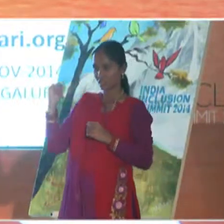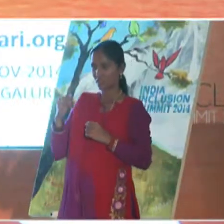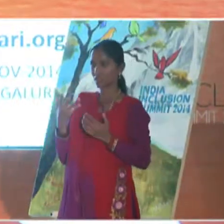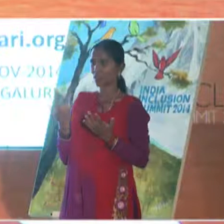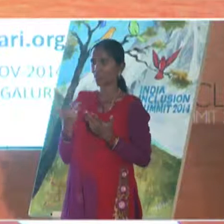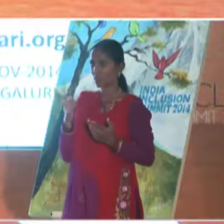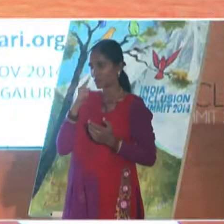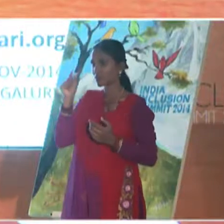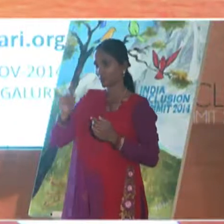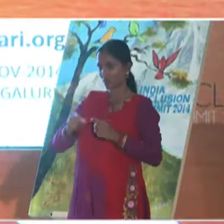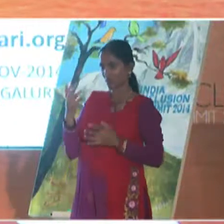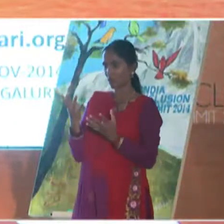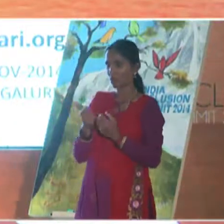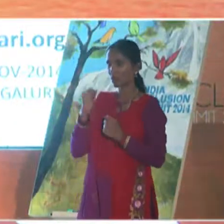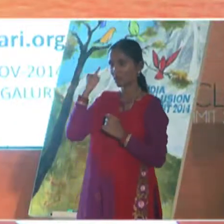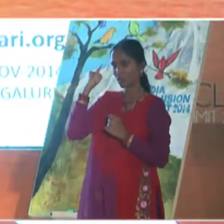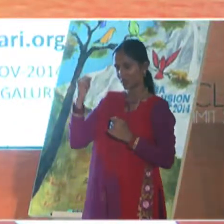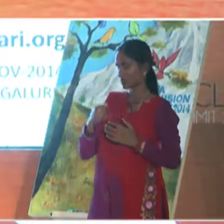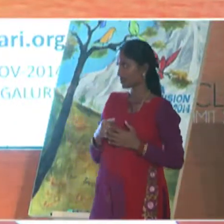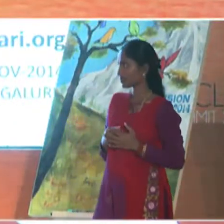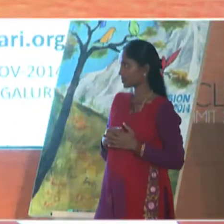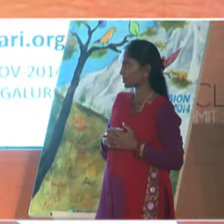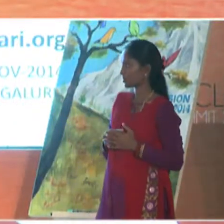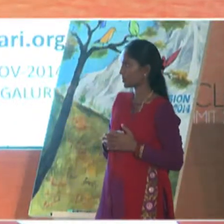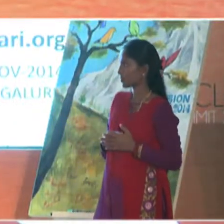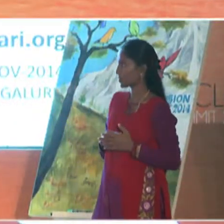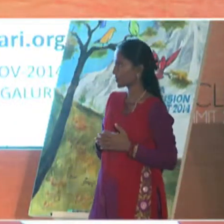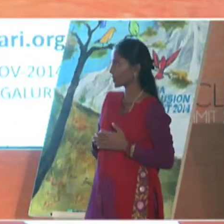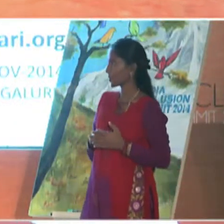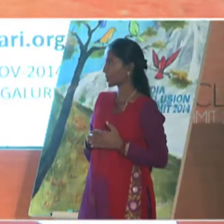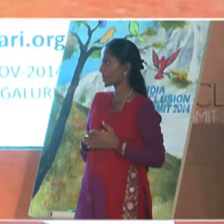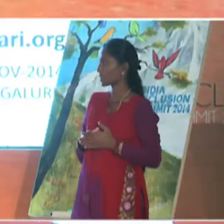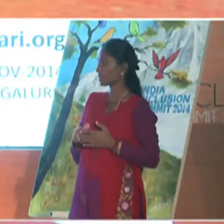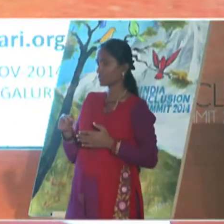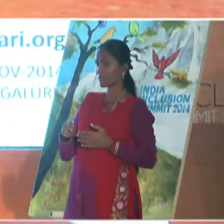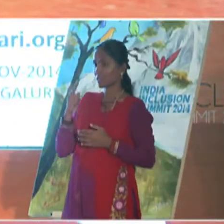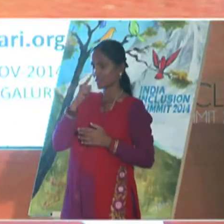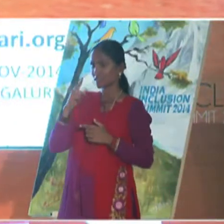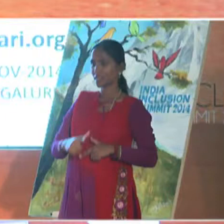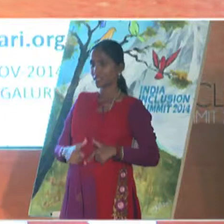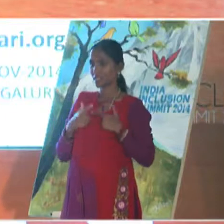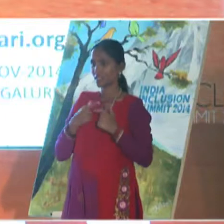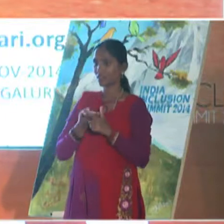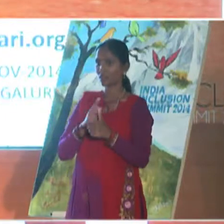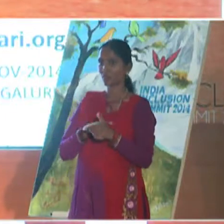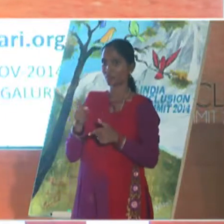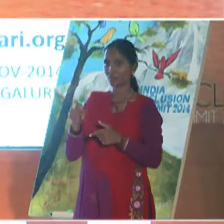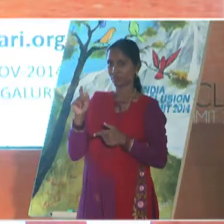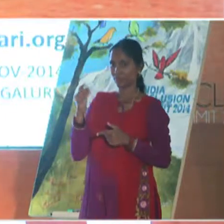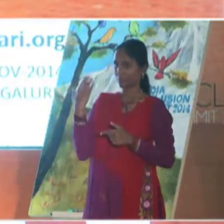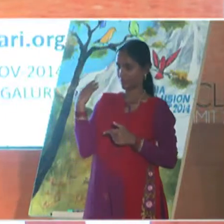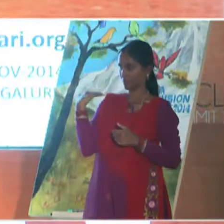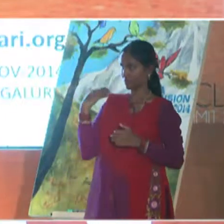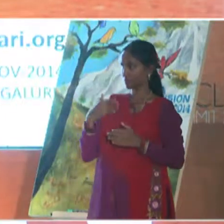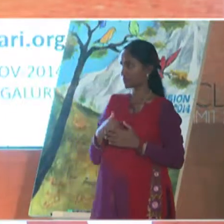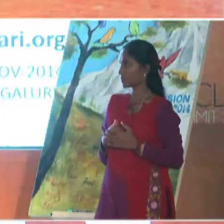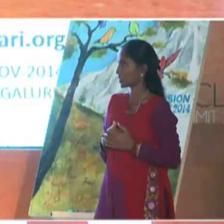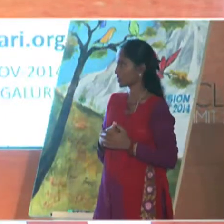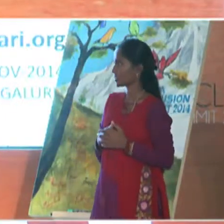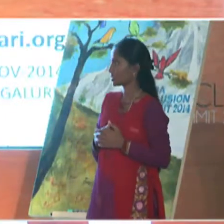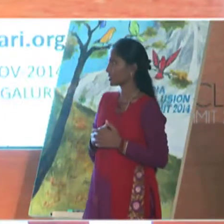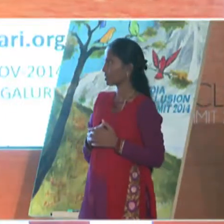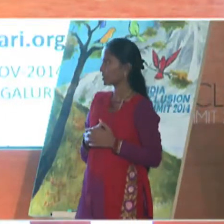blind. Sabriye very quickly understood that she was different from other people. And the fact, you